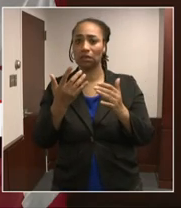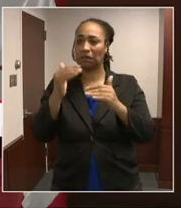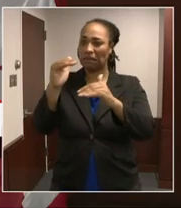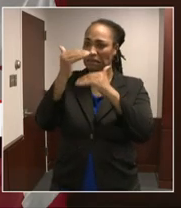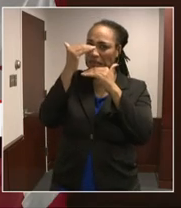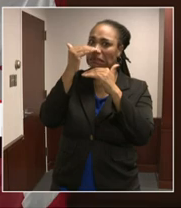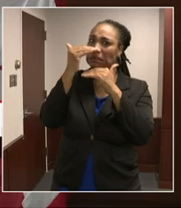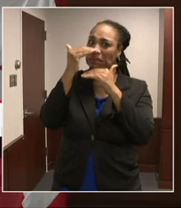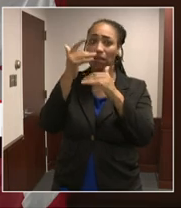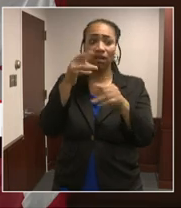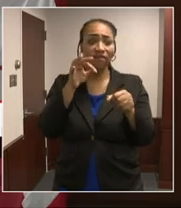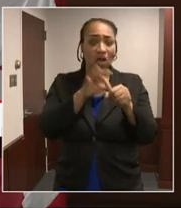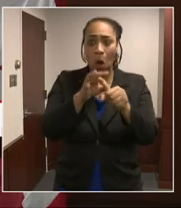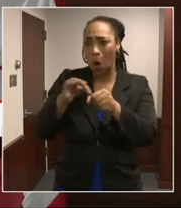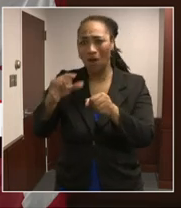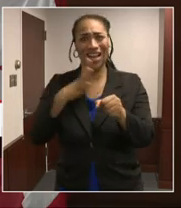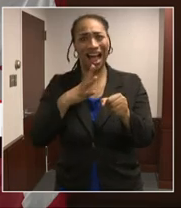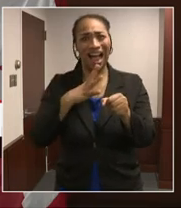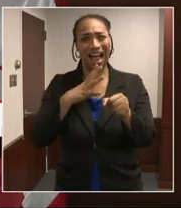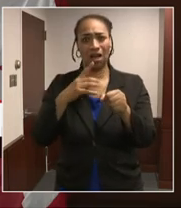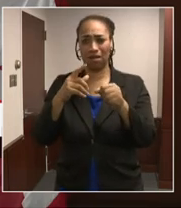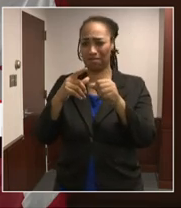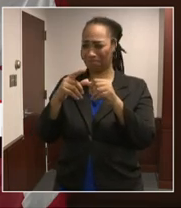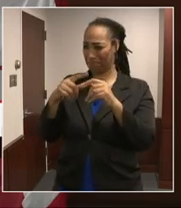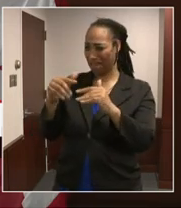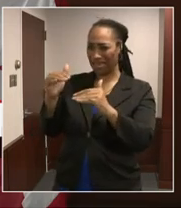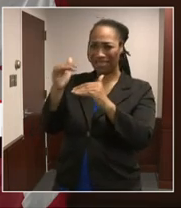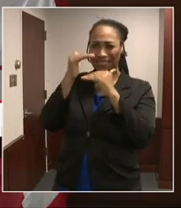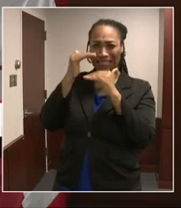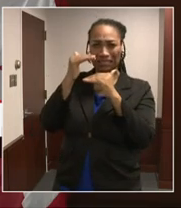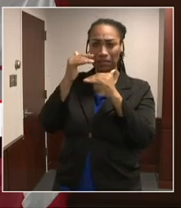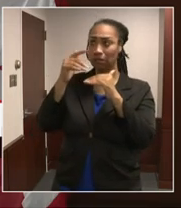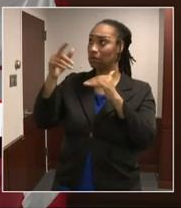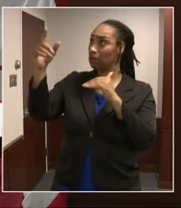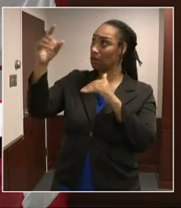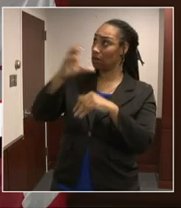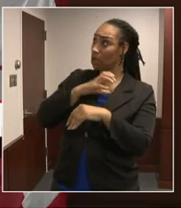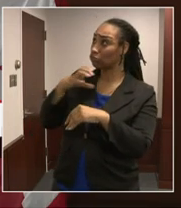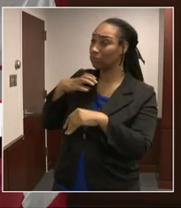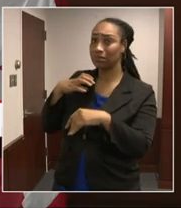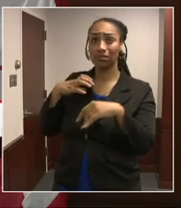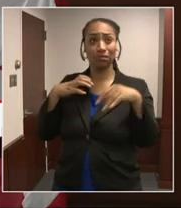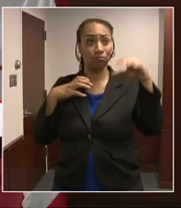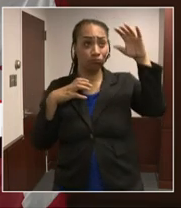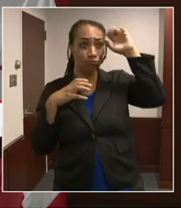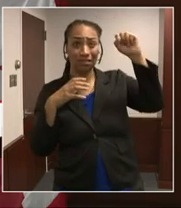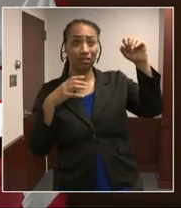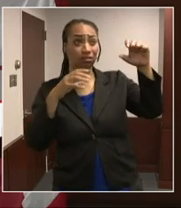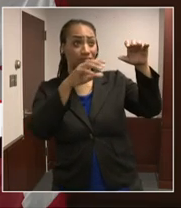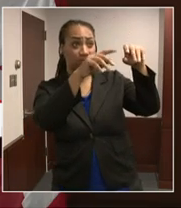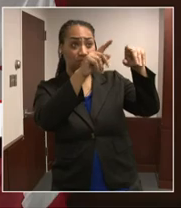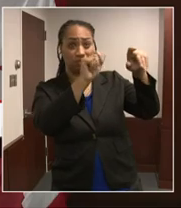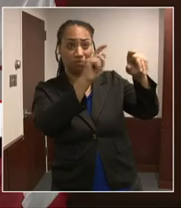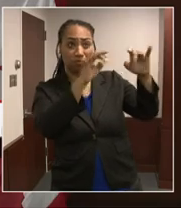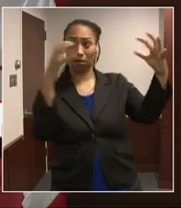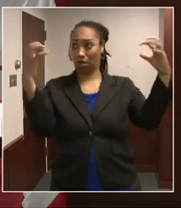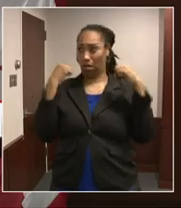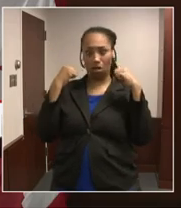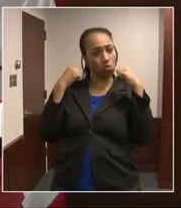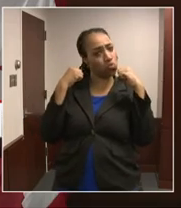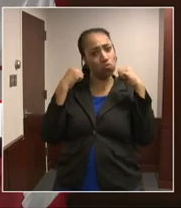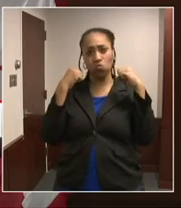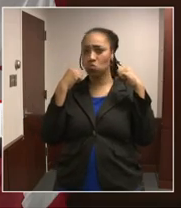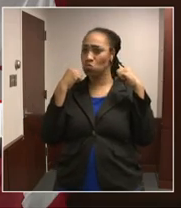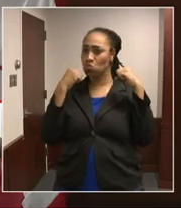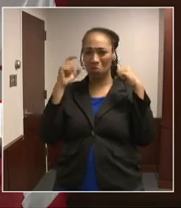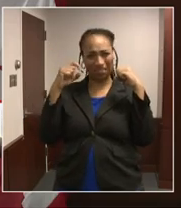of the Congress or a president. And so while right now we're focused on the matters at hand, what